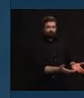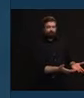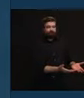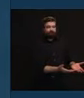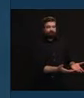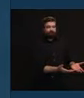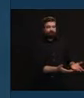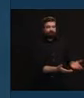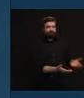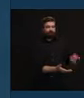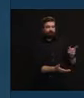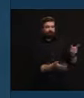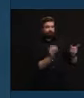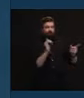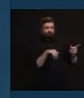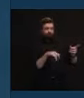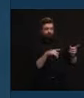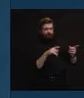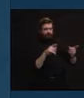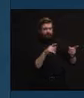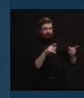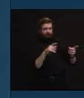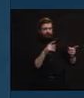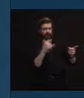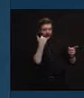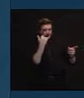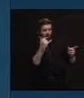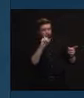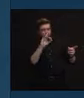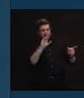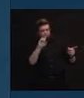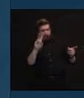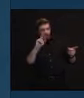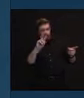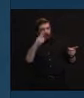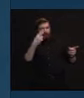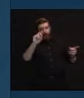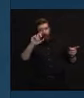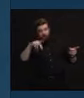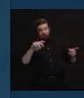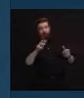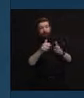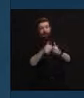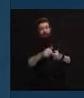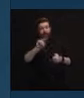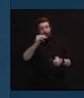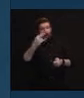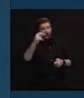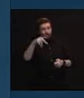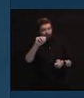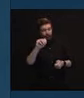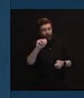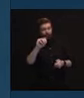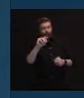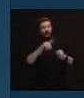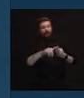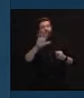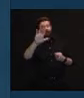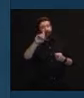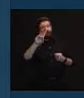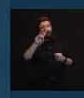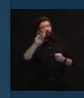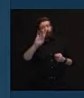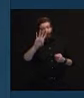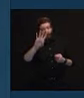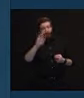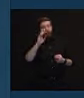1-866-202-4357. Or text NJ Hope to 51684 for free. Confidential support for the New Jersey